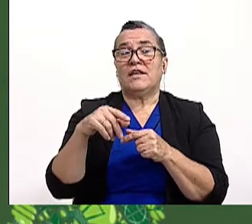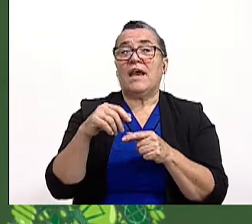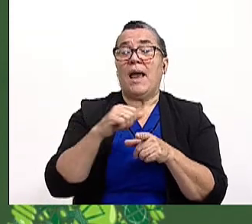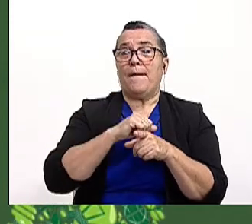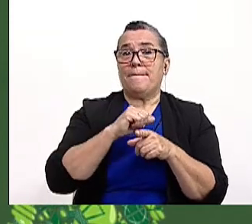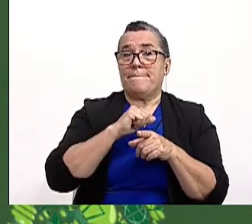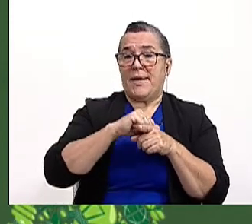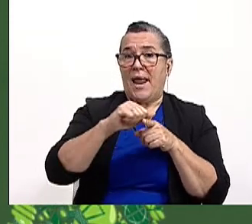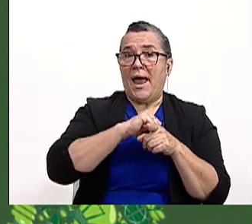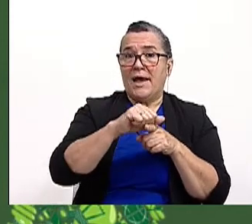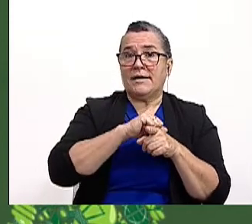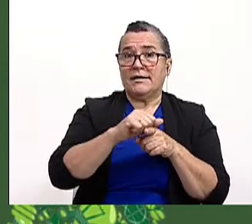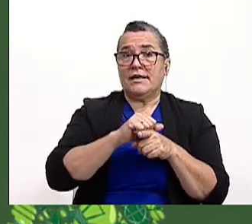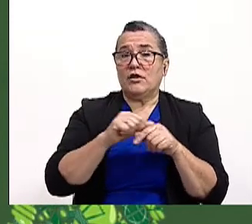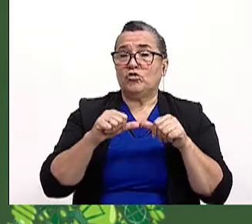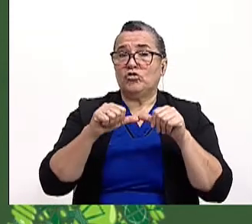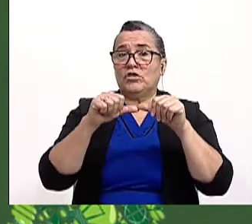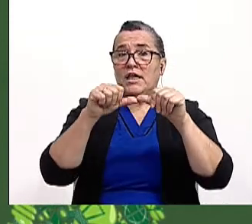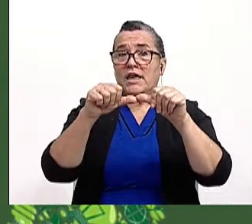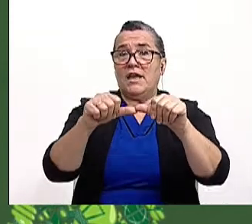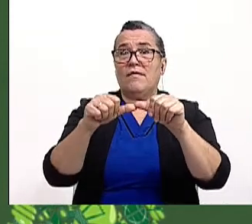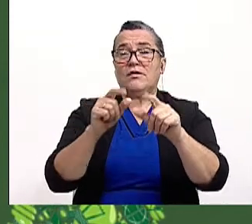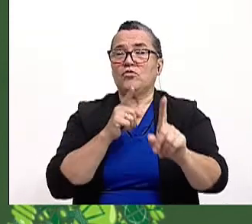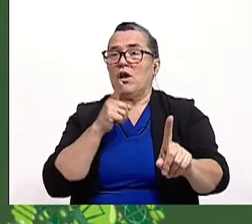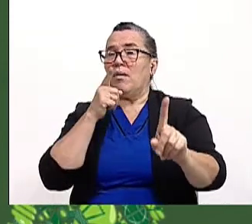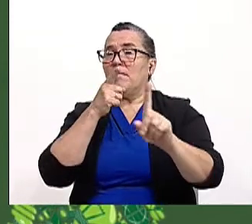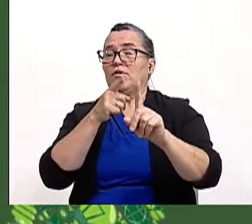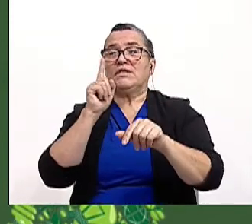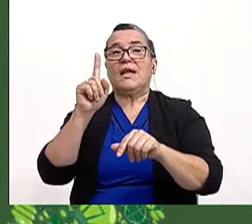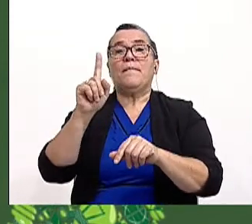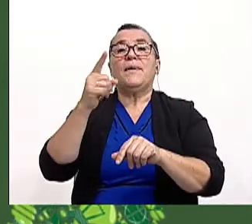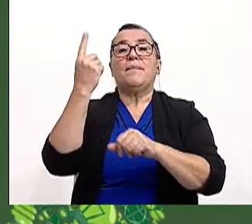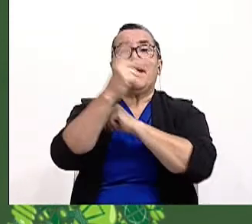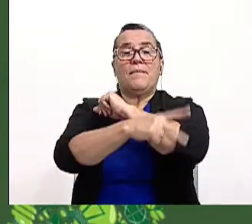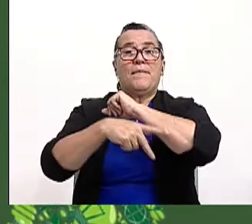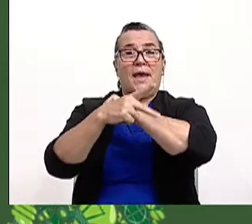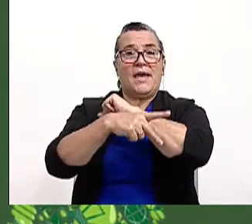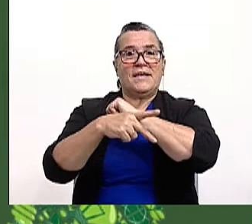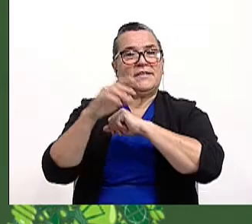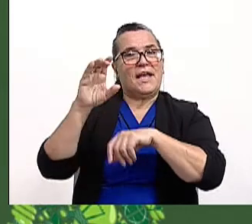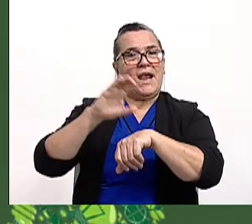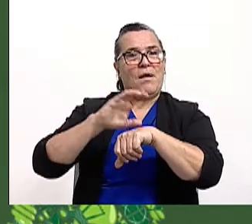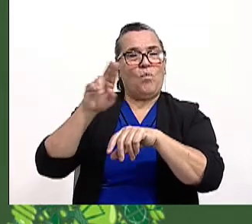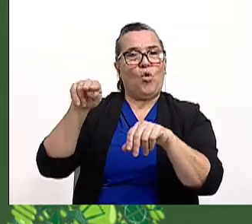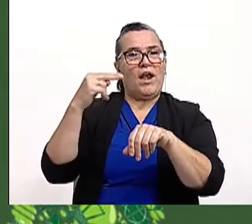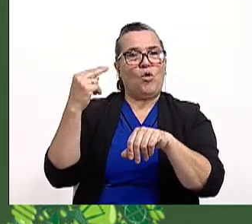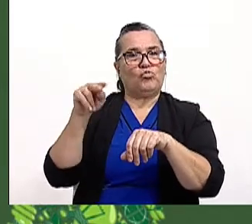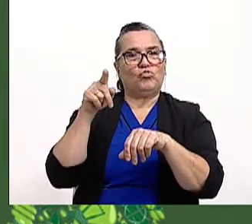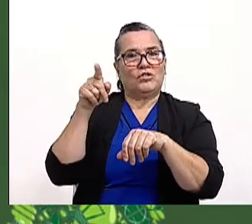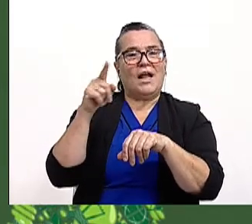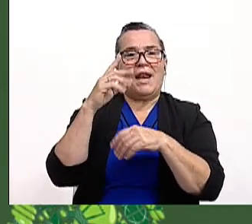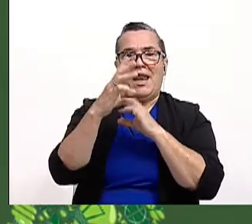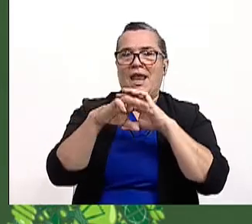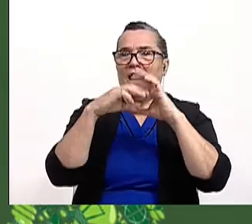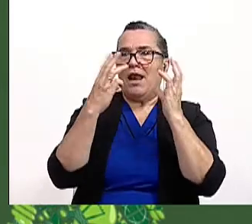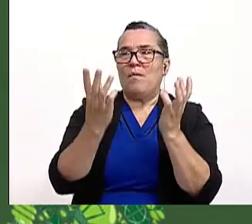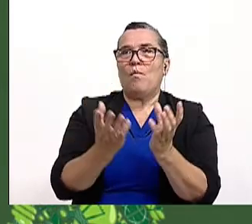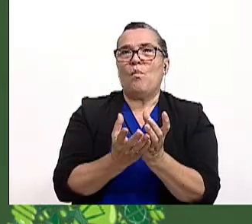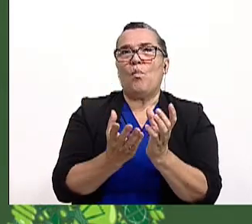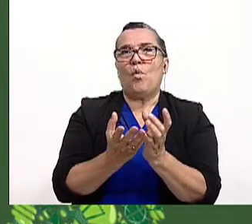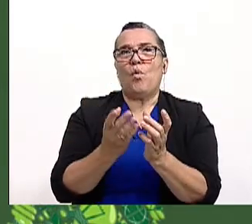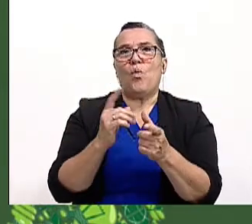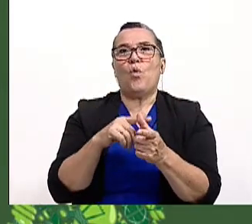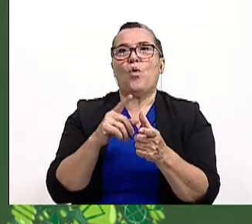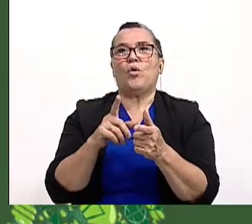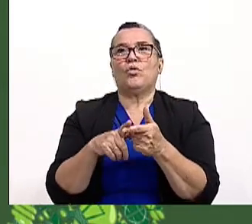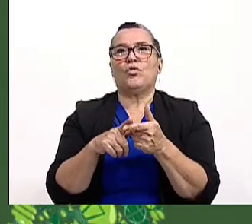practice with the goal to be the first carbon neutral country in the world. Sustainability should be embedded deeply in